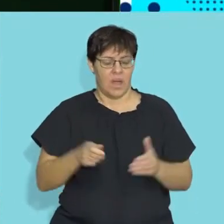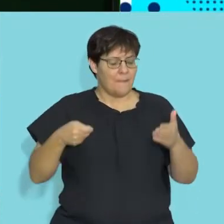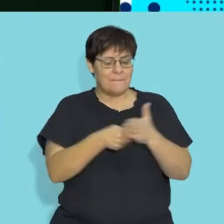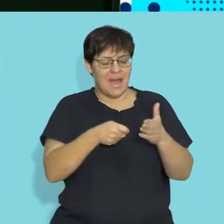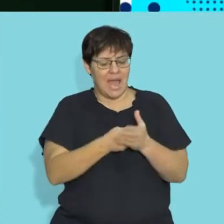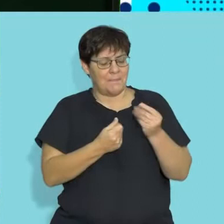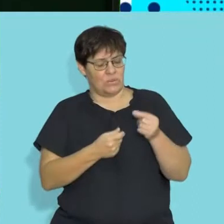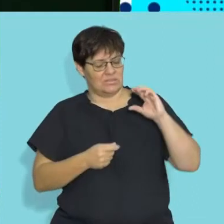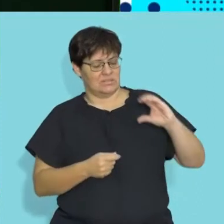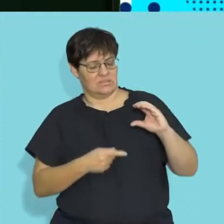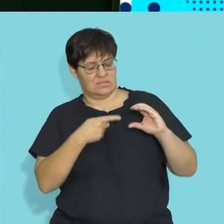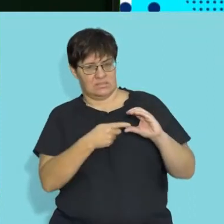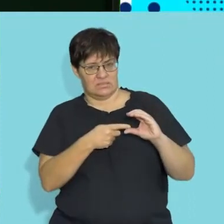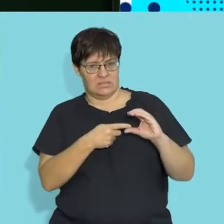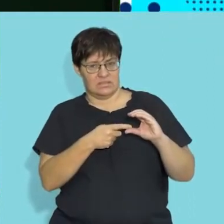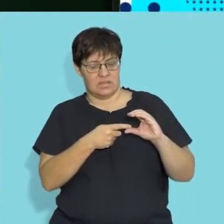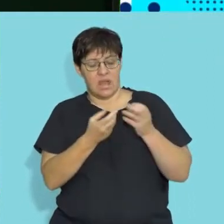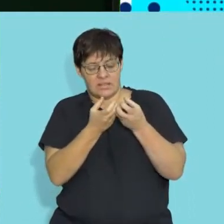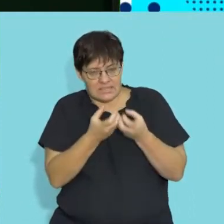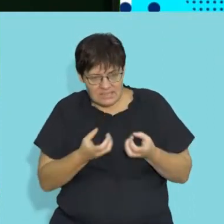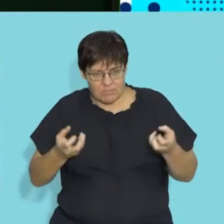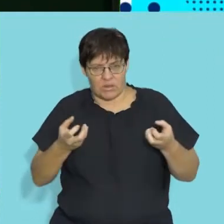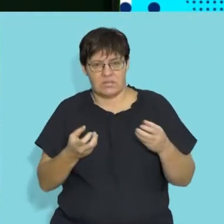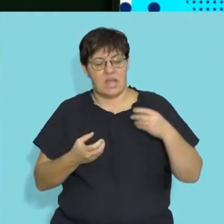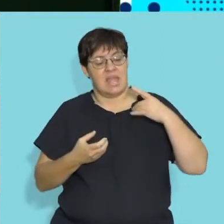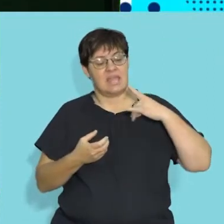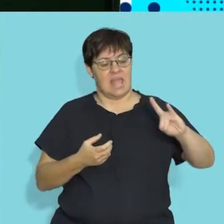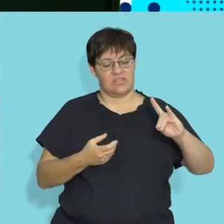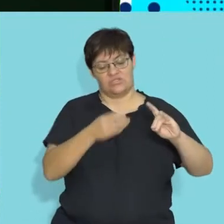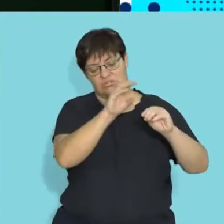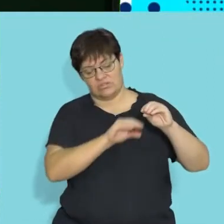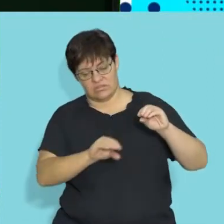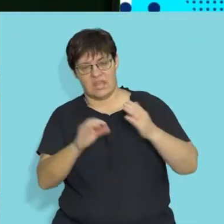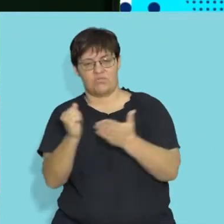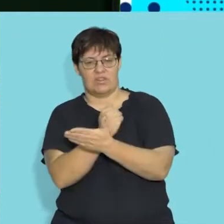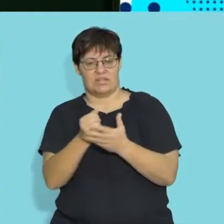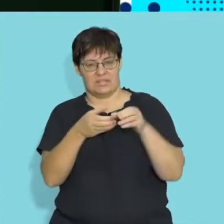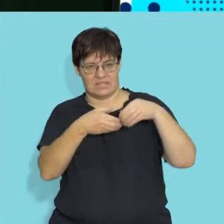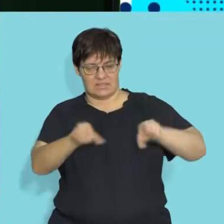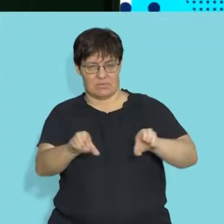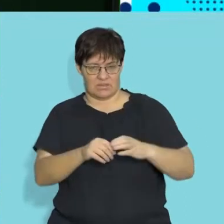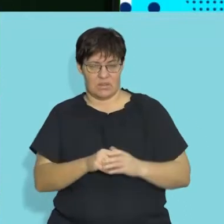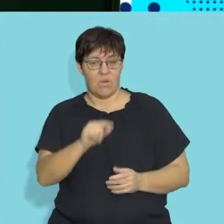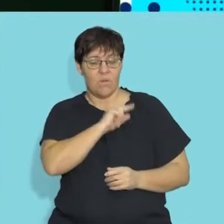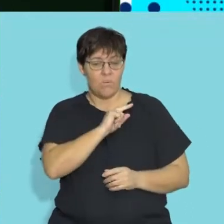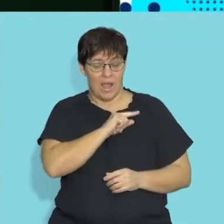Take your purchases figure and separate it into cash and credit, because it's your